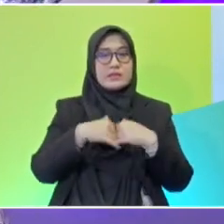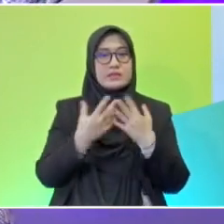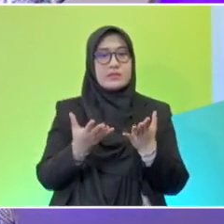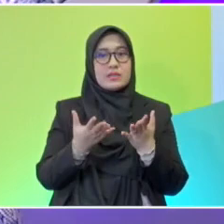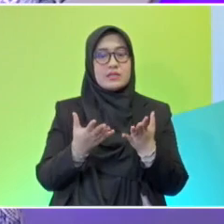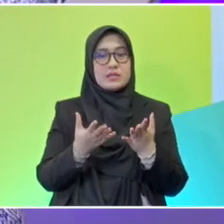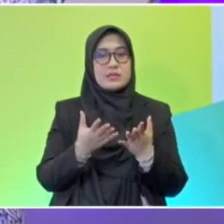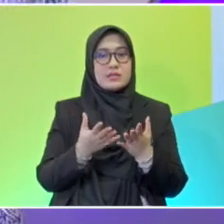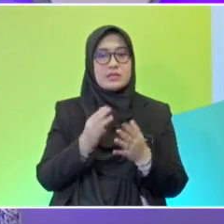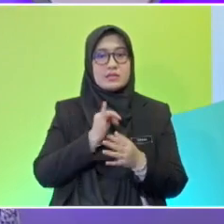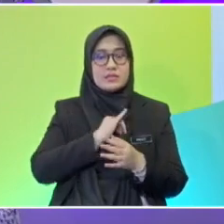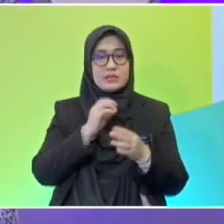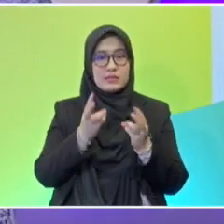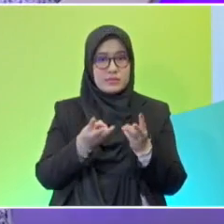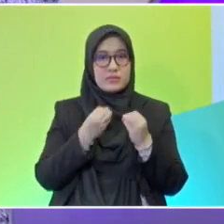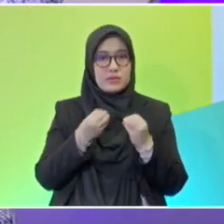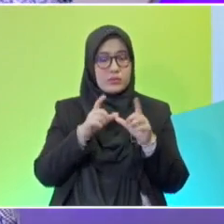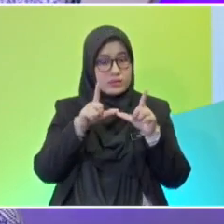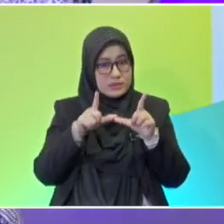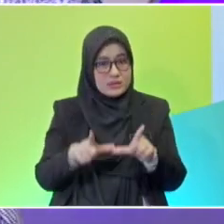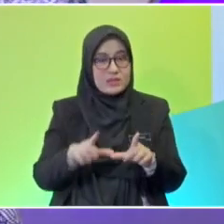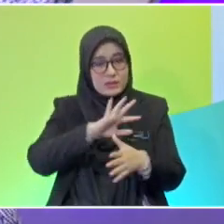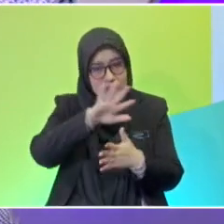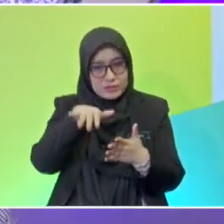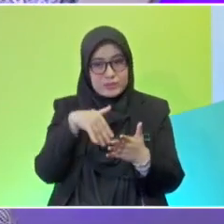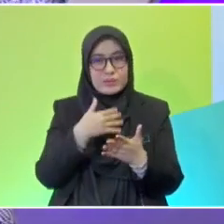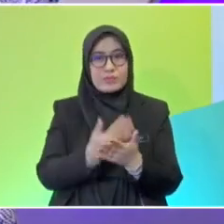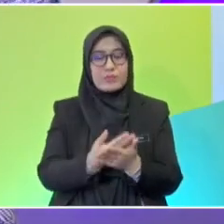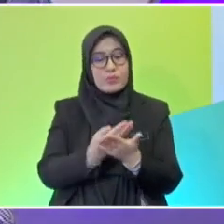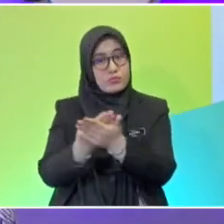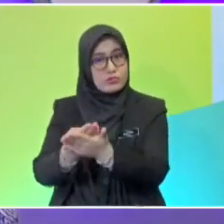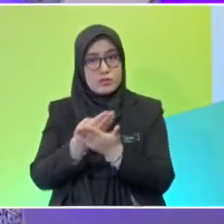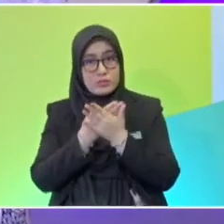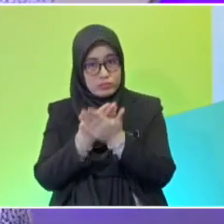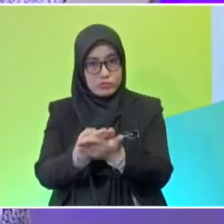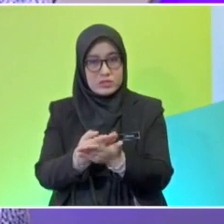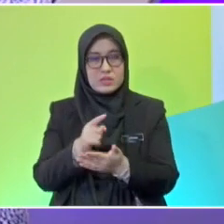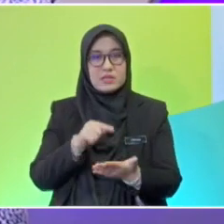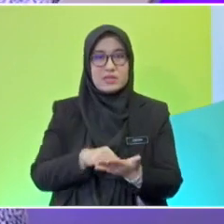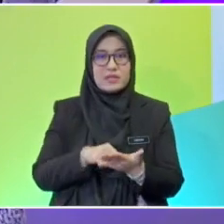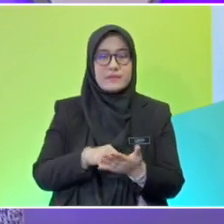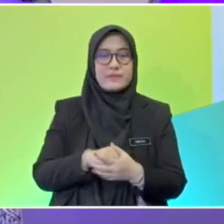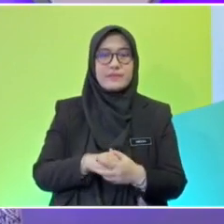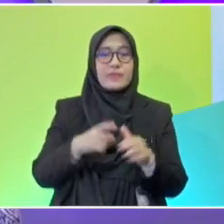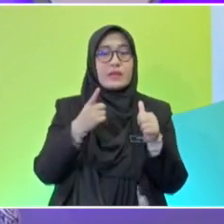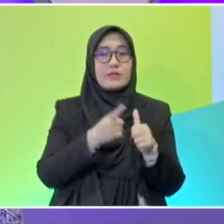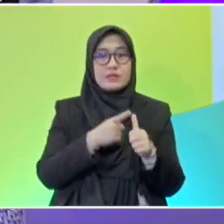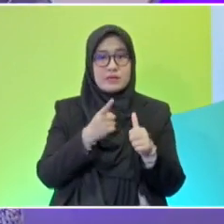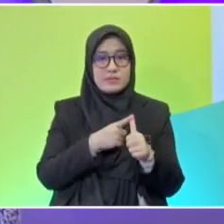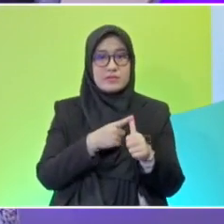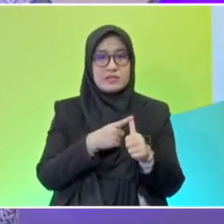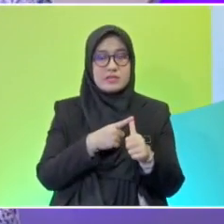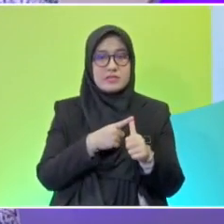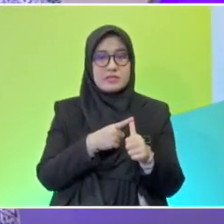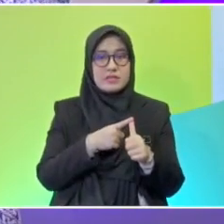today I'm only going to show you a few. Okay, so one of the ways that we can record data is using forms